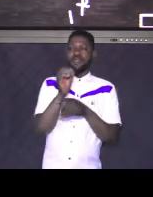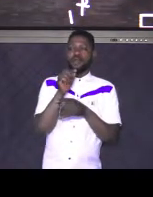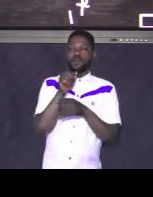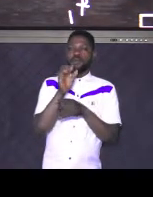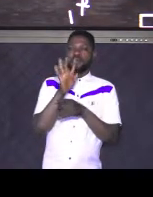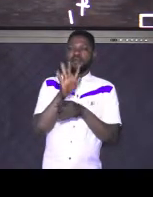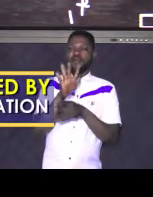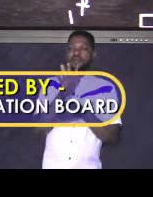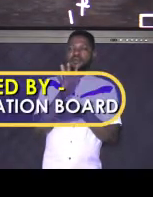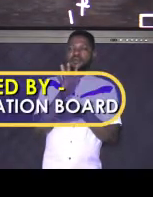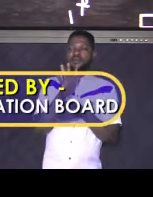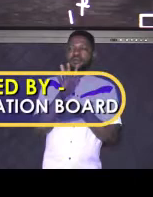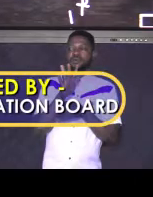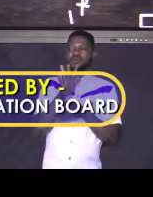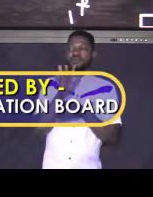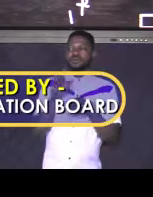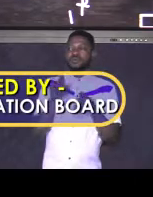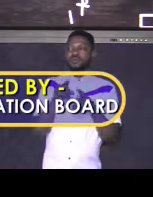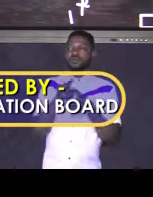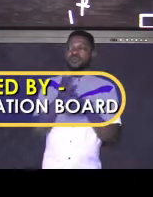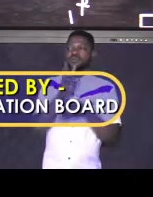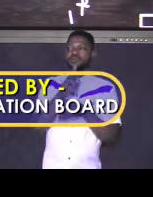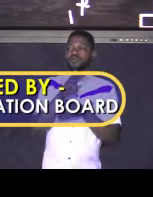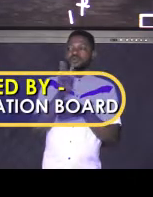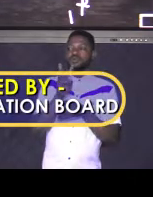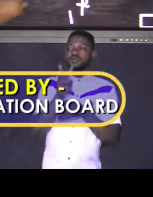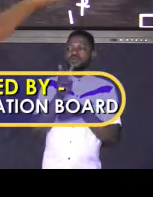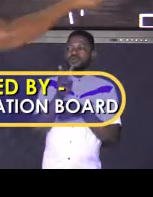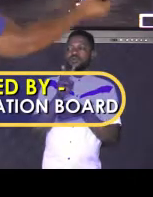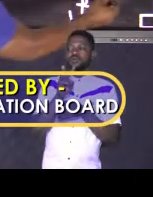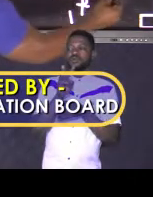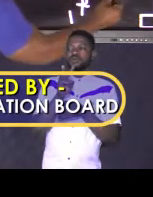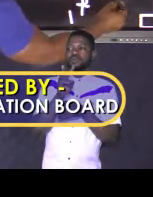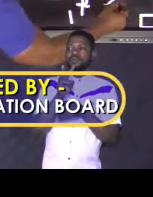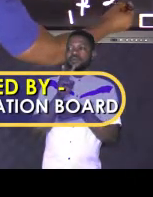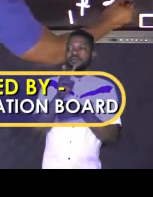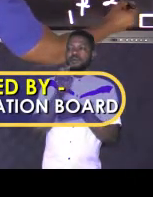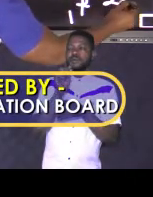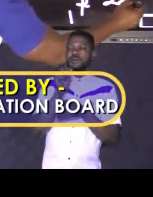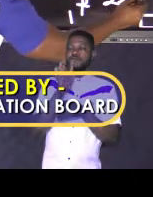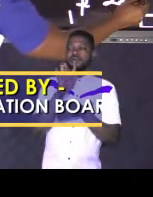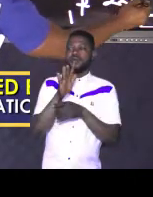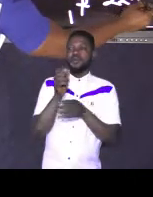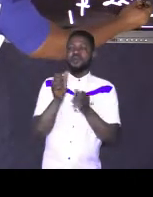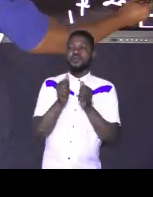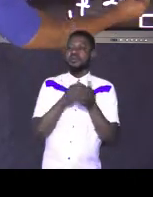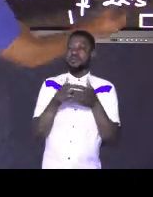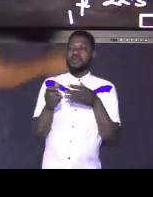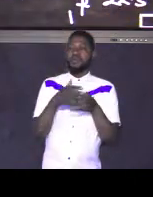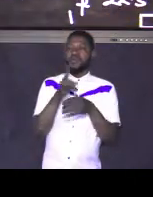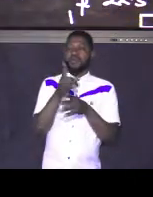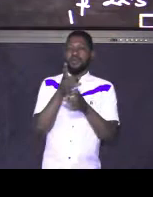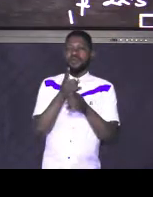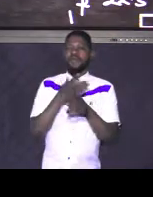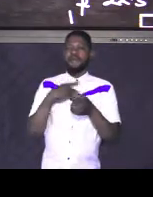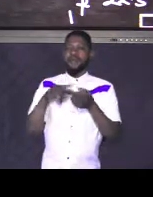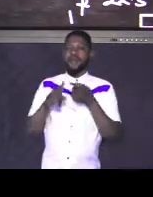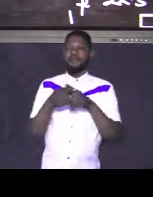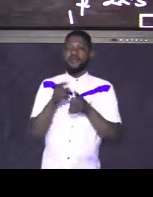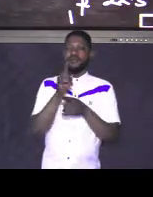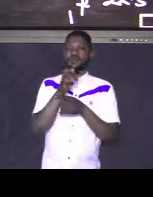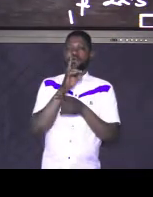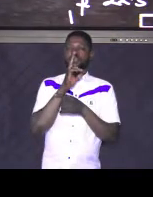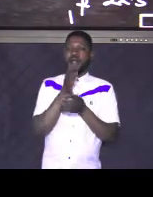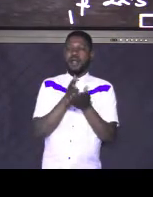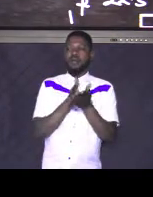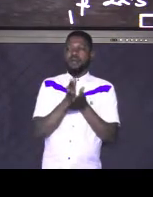as 0.5 as well. So this is 22.5 or 22.5. Whichever one you got, my